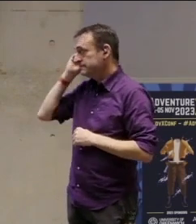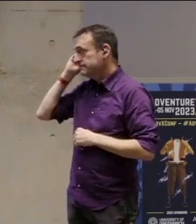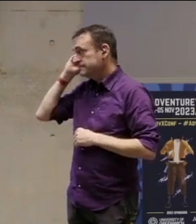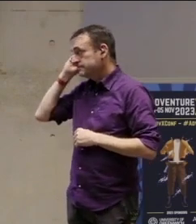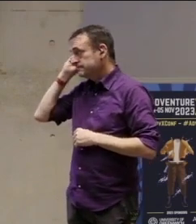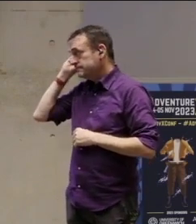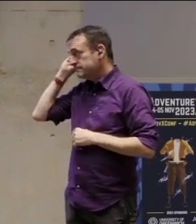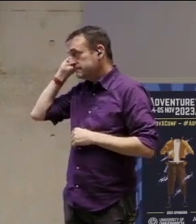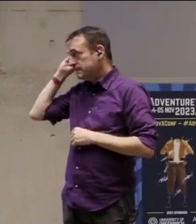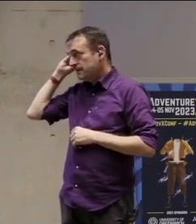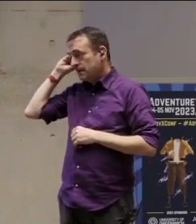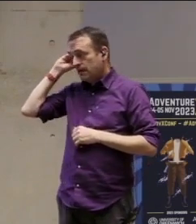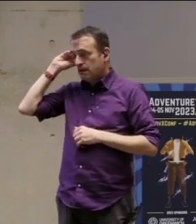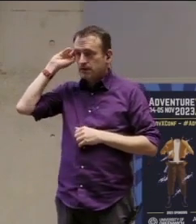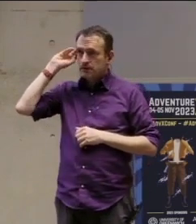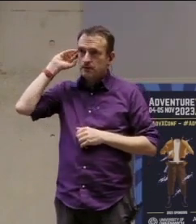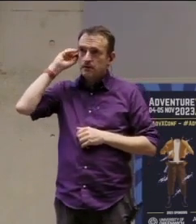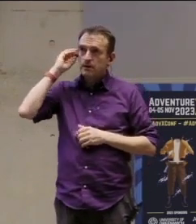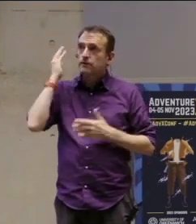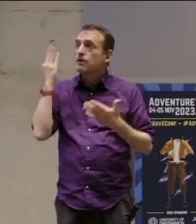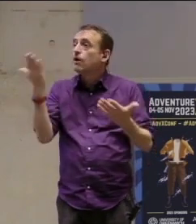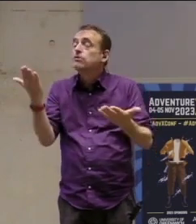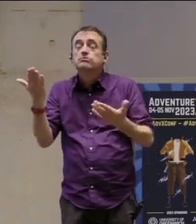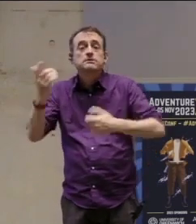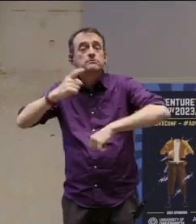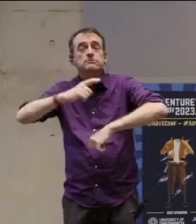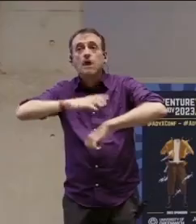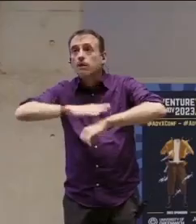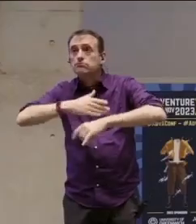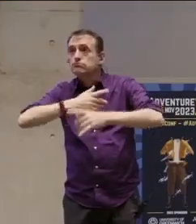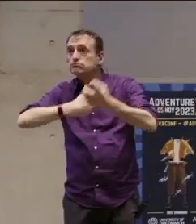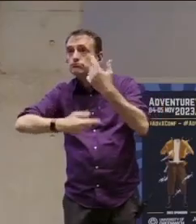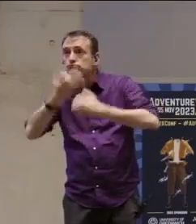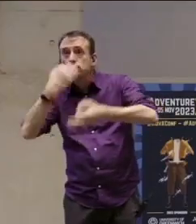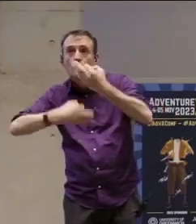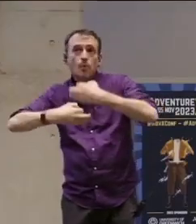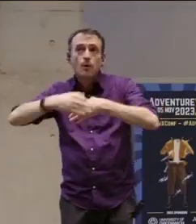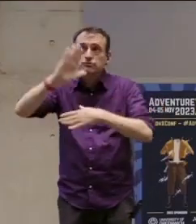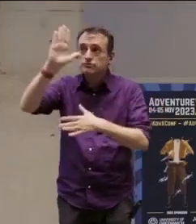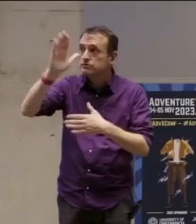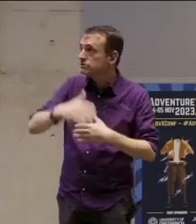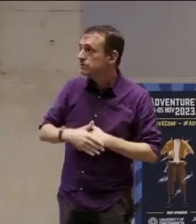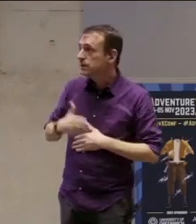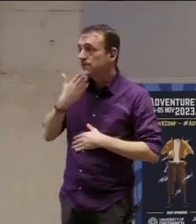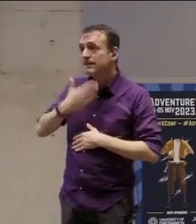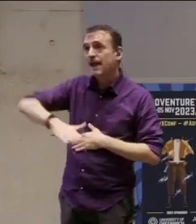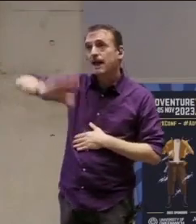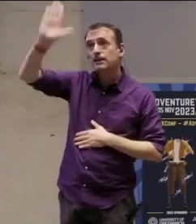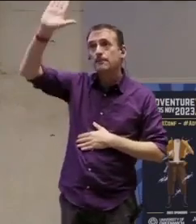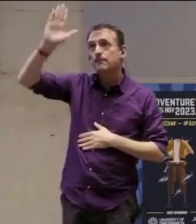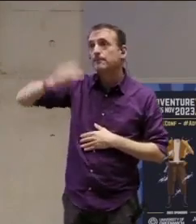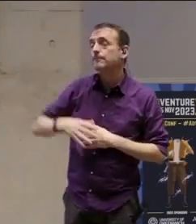is time for questions, feel free to speak up and put your hand up. So yeah, la-di-da.